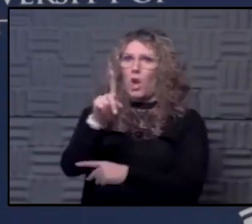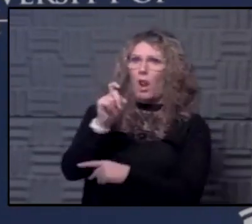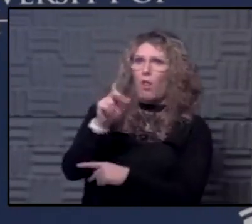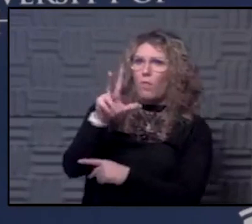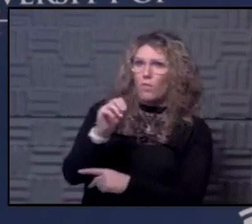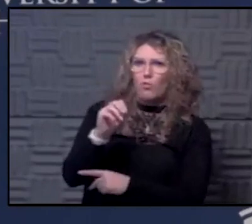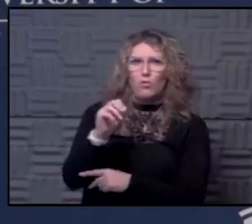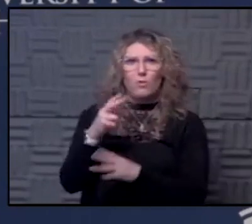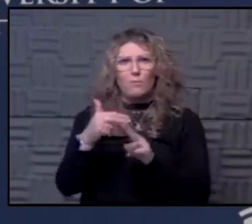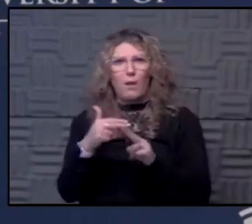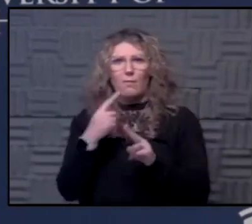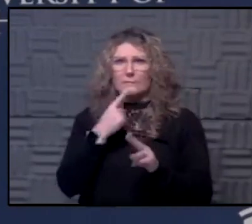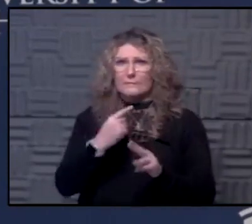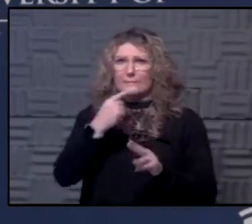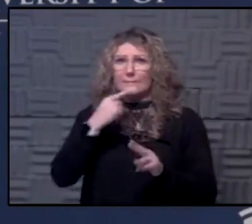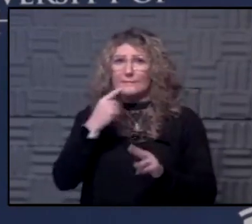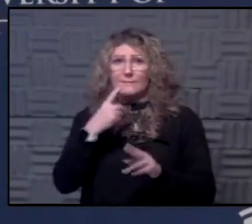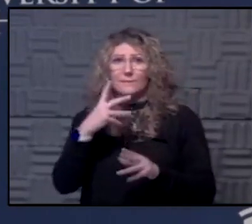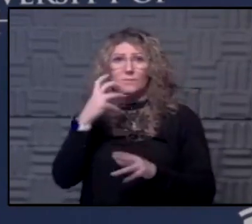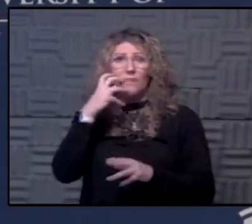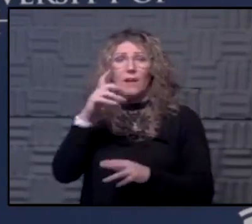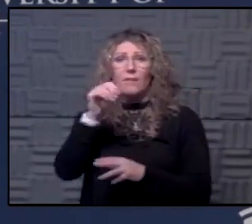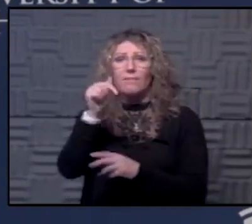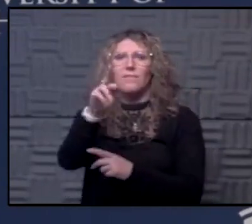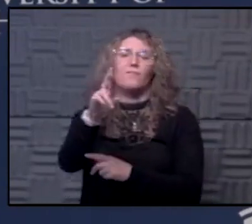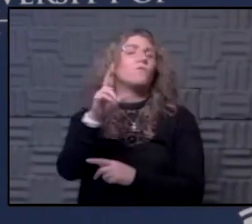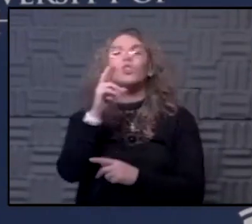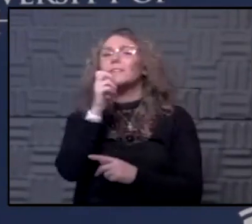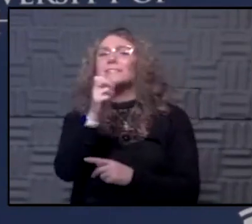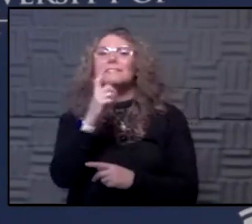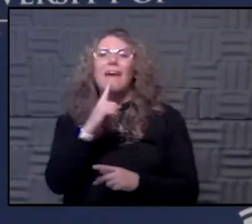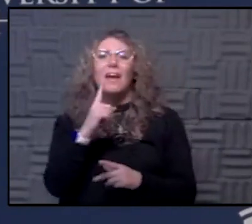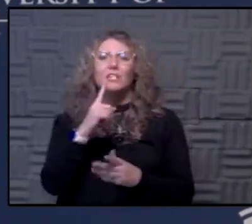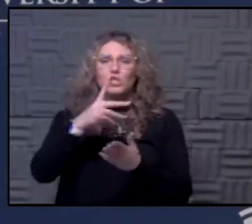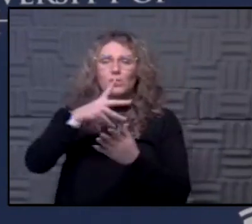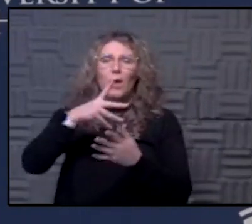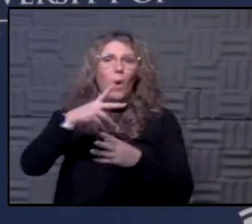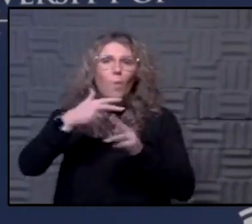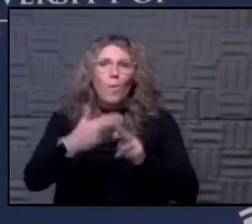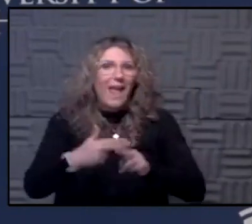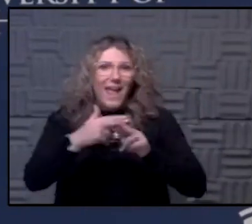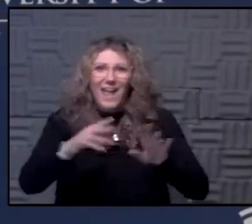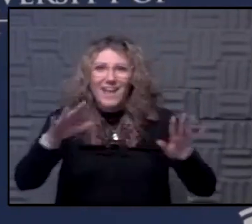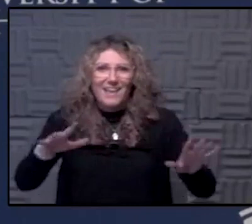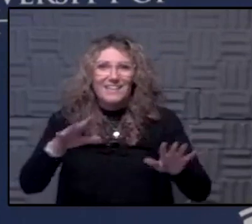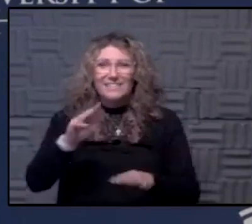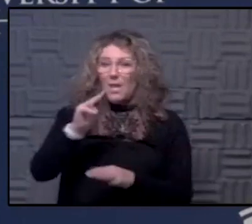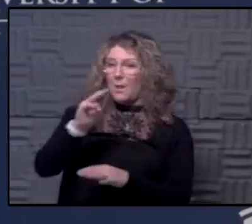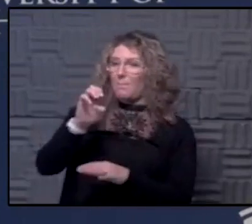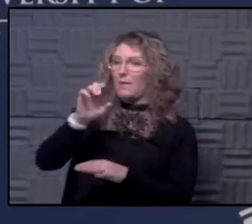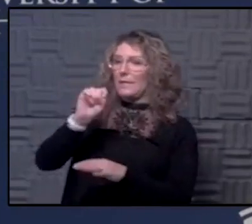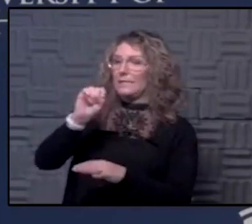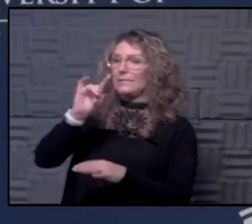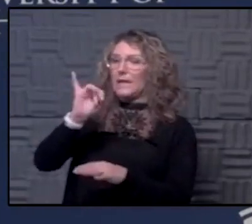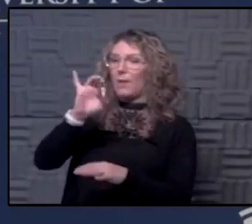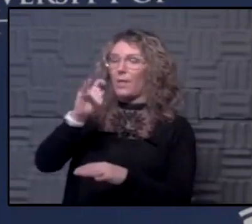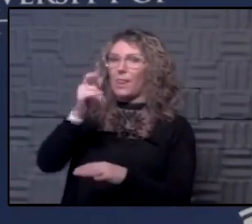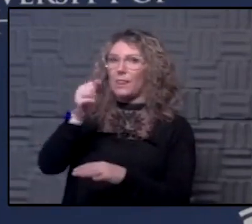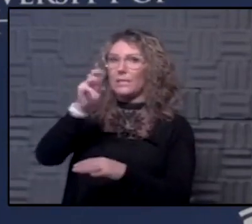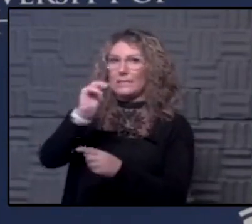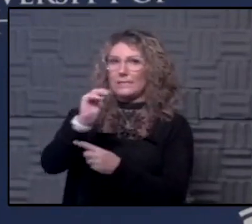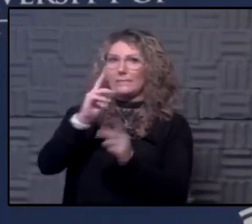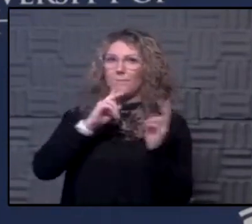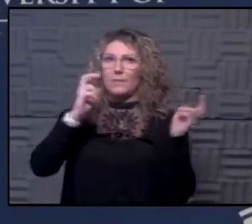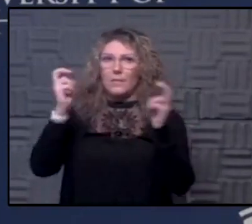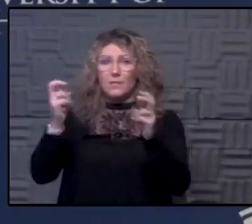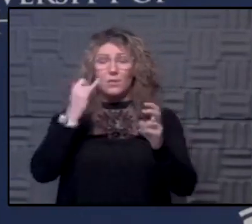liver. So I'd like people to understand fatty liver is not just a weight issue. It's a metabolism issue. So if you're doing the right things to have